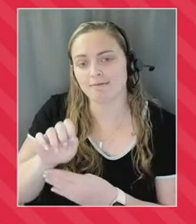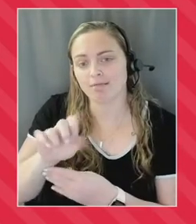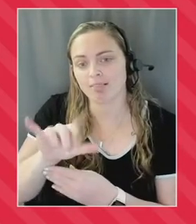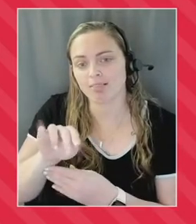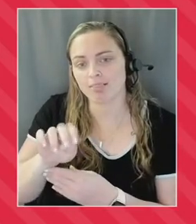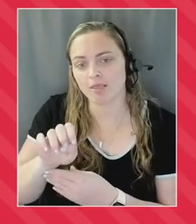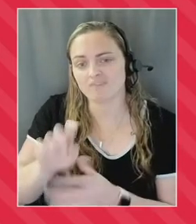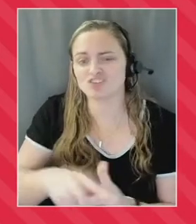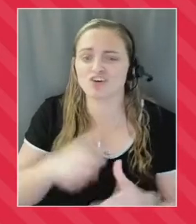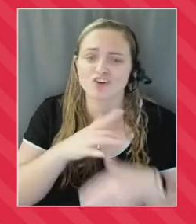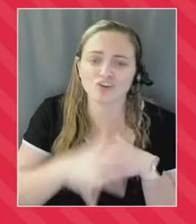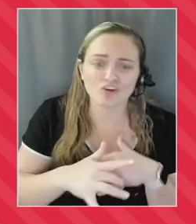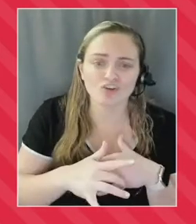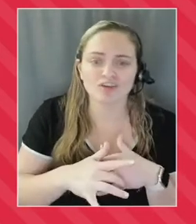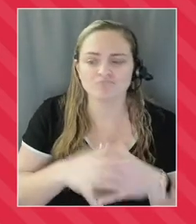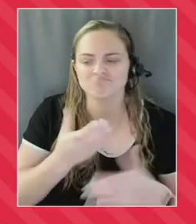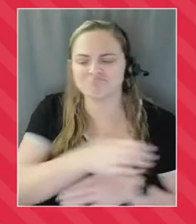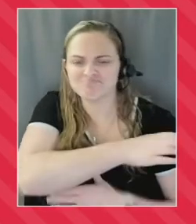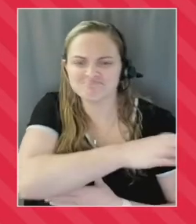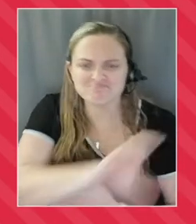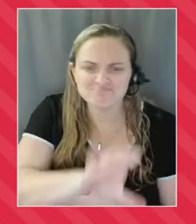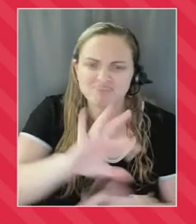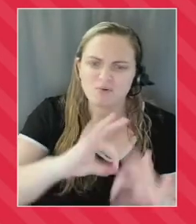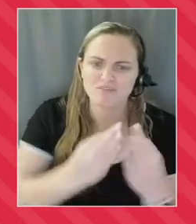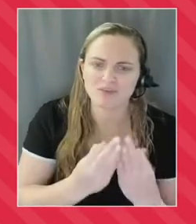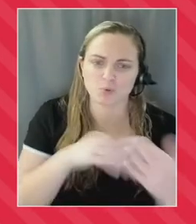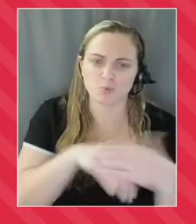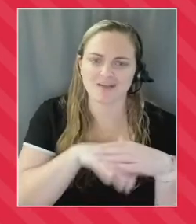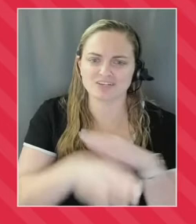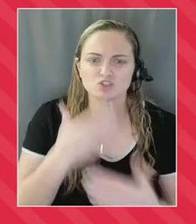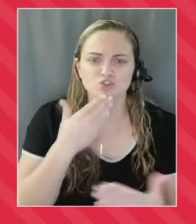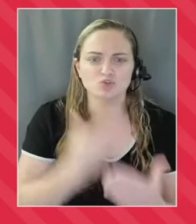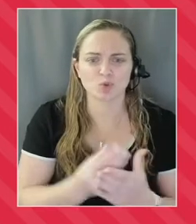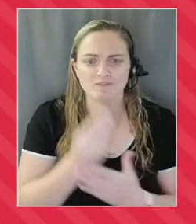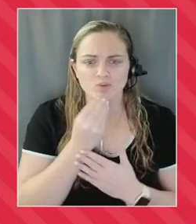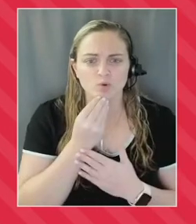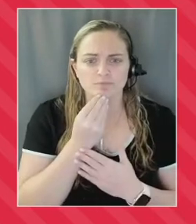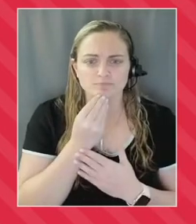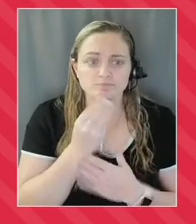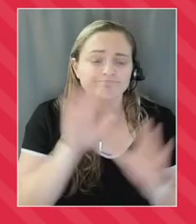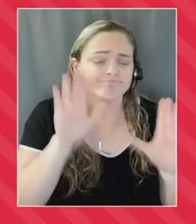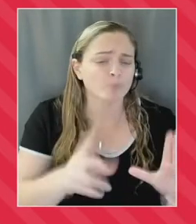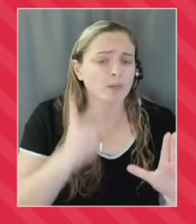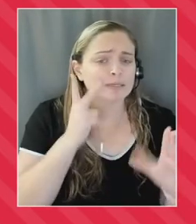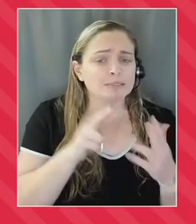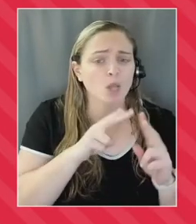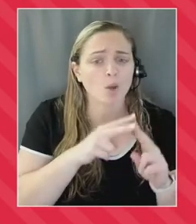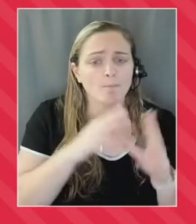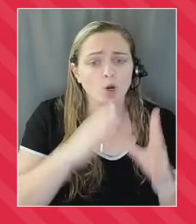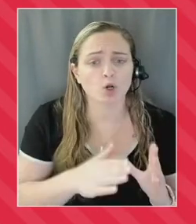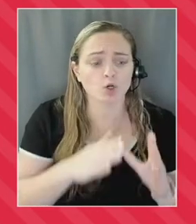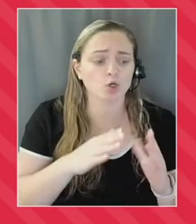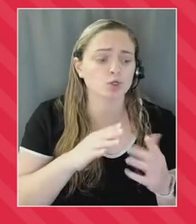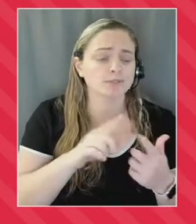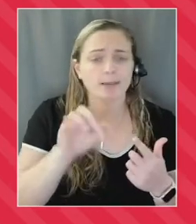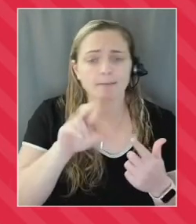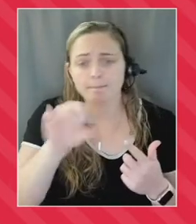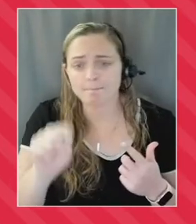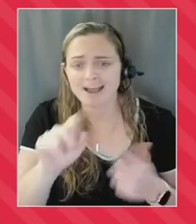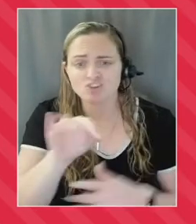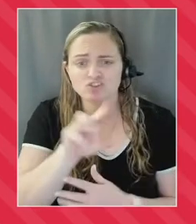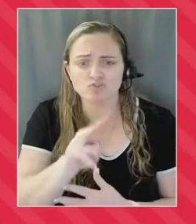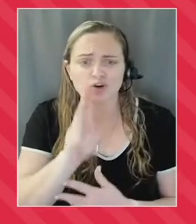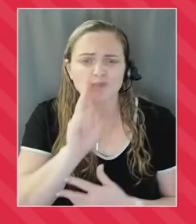empower families to have access to good food. It's so great to see our partners like Mattress Firm stepping up to make